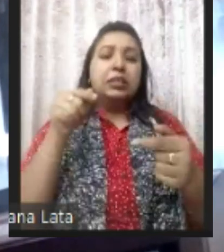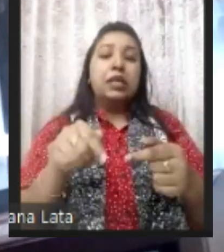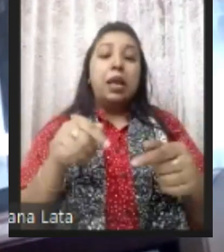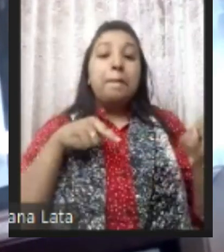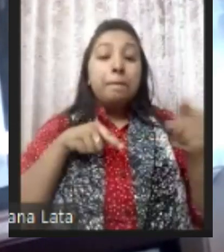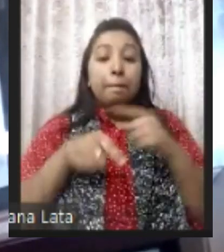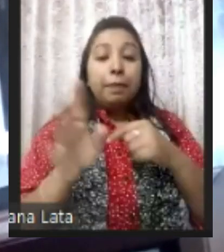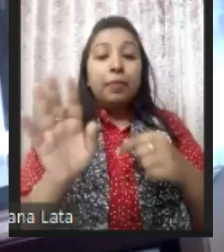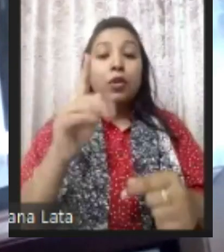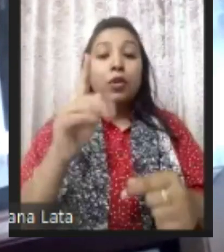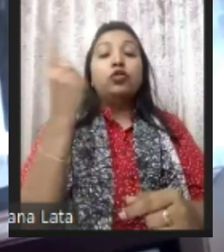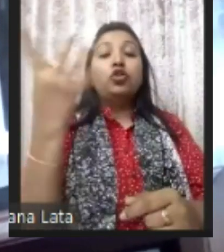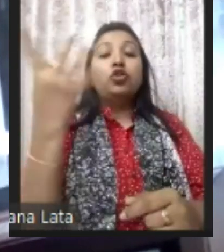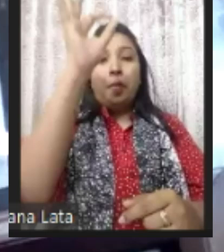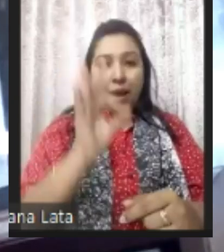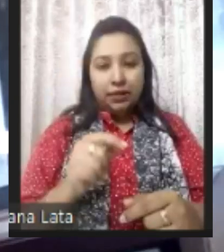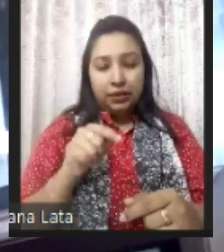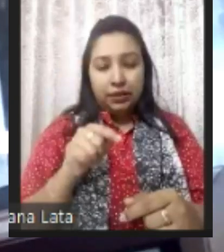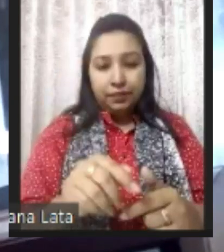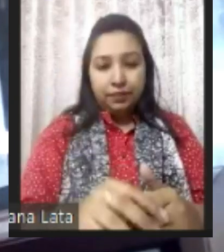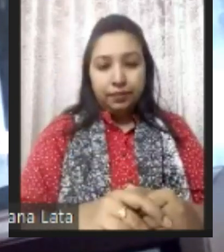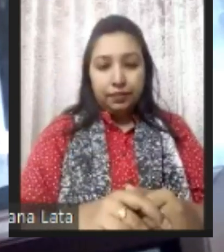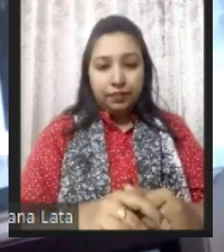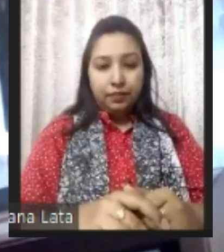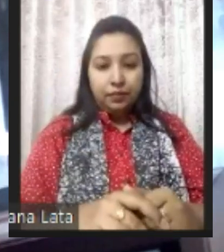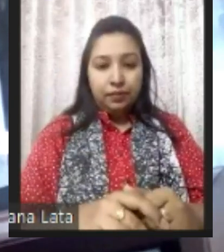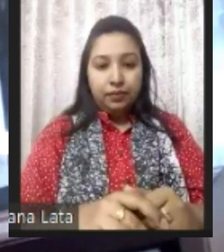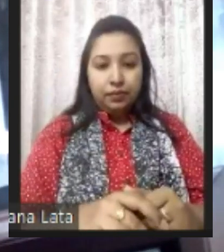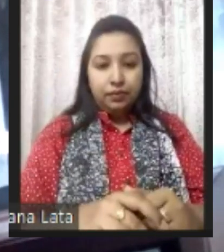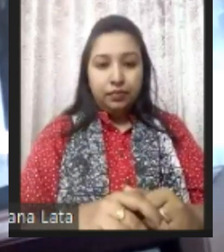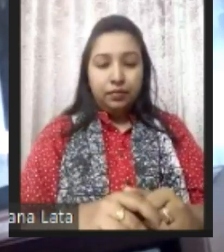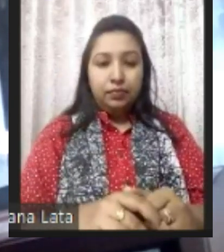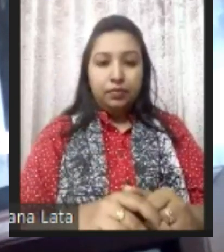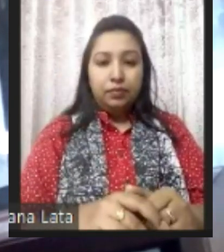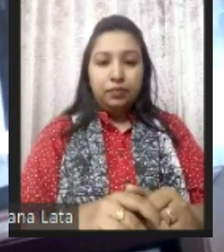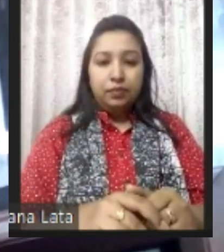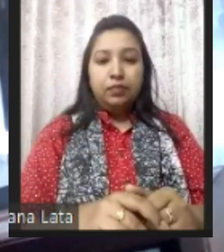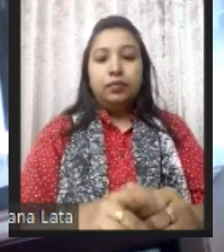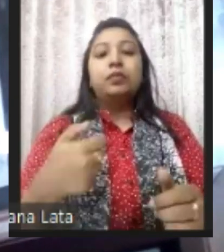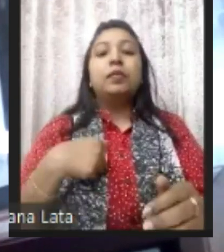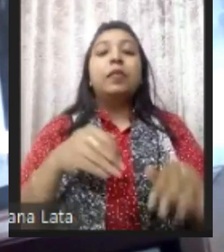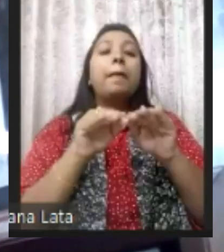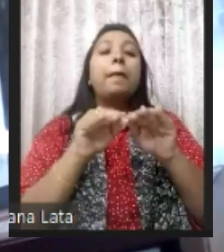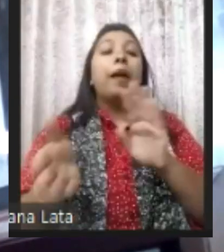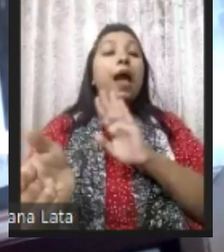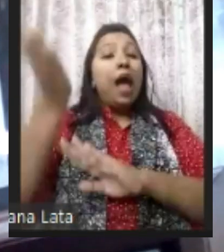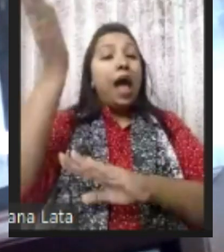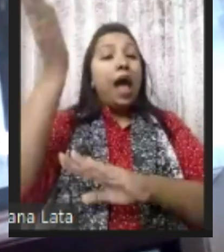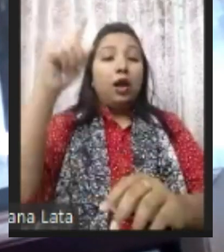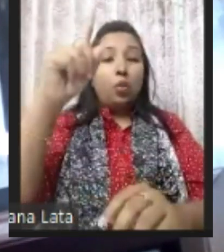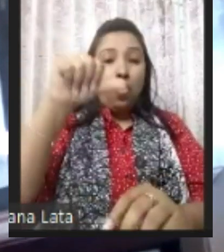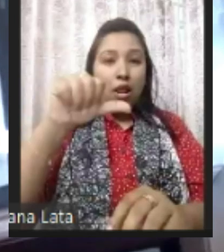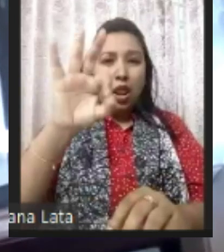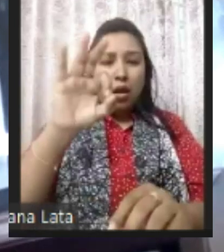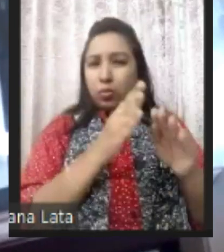can try to help further. We can see some synergy. Like if we think back in the early 90s, we had the same challenge with